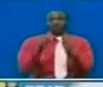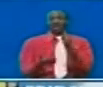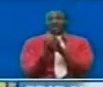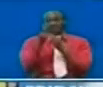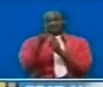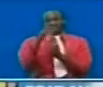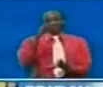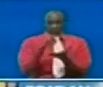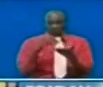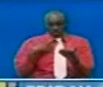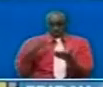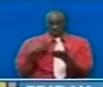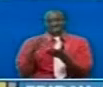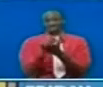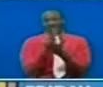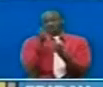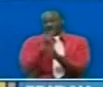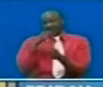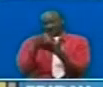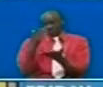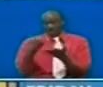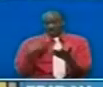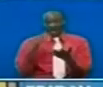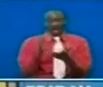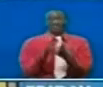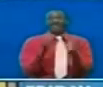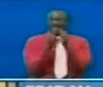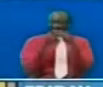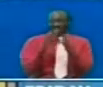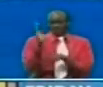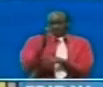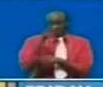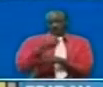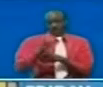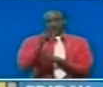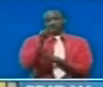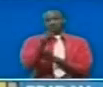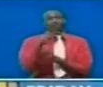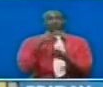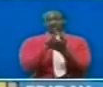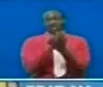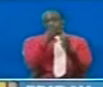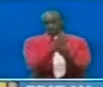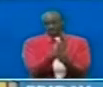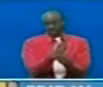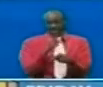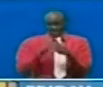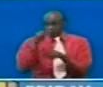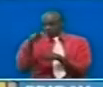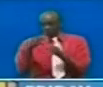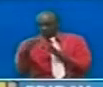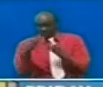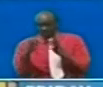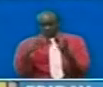reduce reliance on shareholder funds, which account for a majority of the 18 billion shillings capital base. When you measure the return